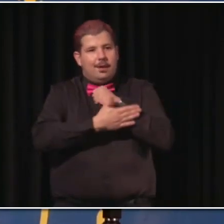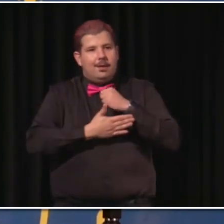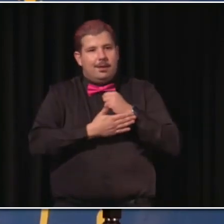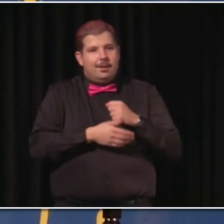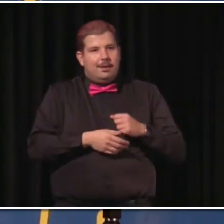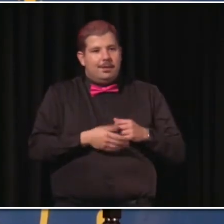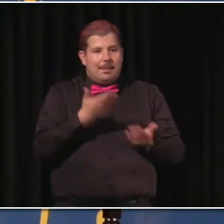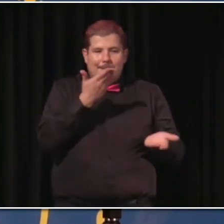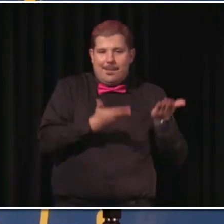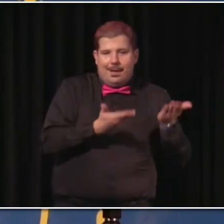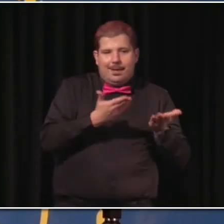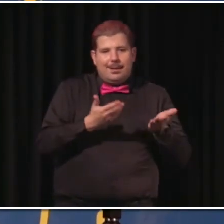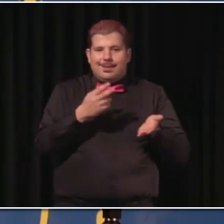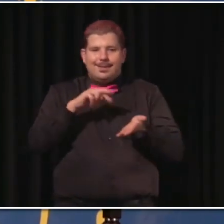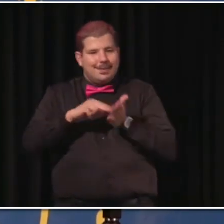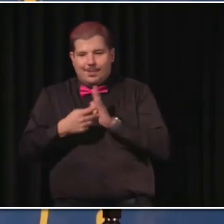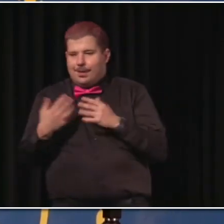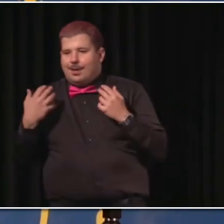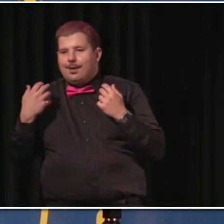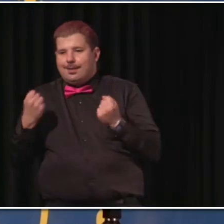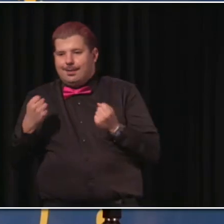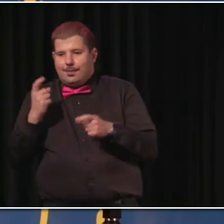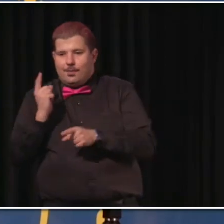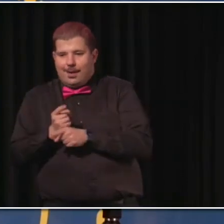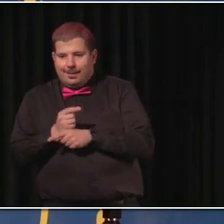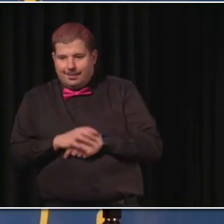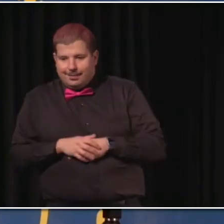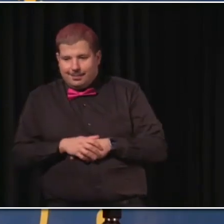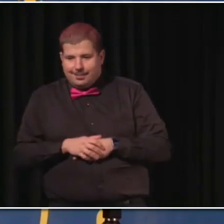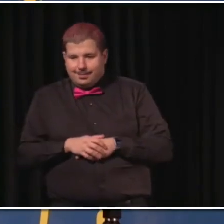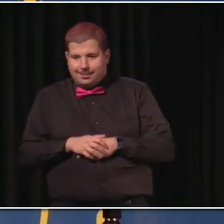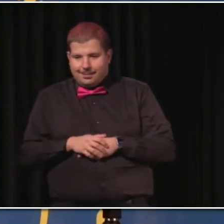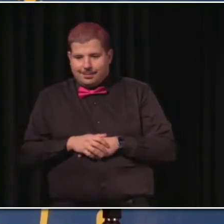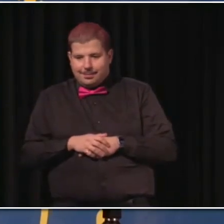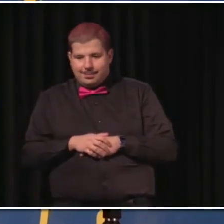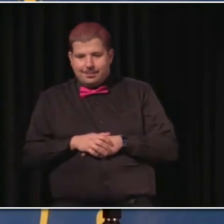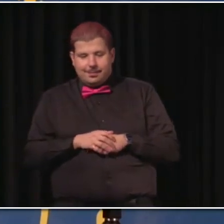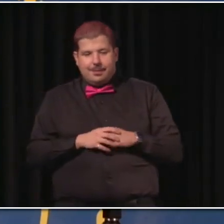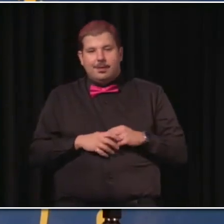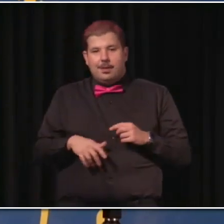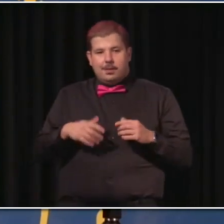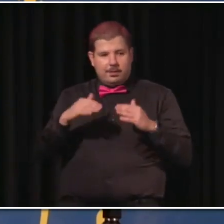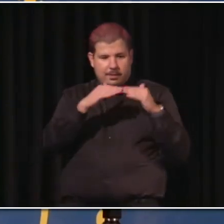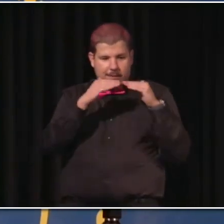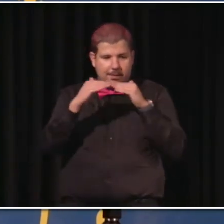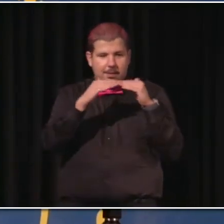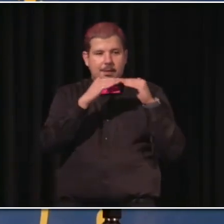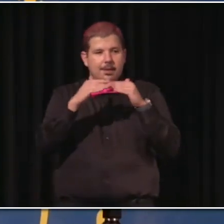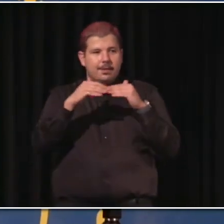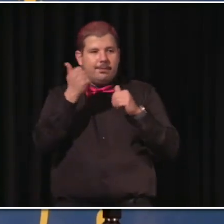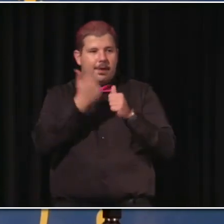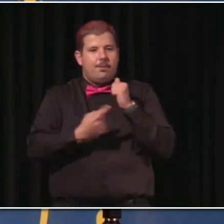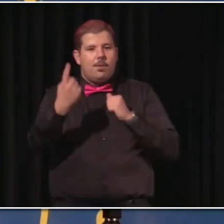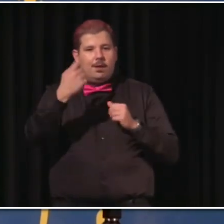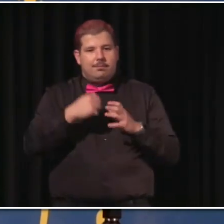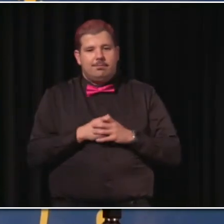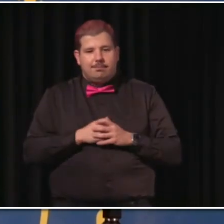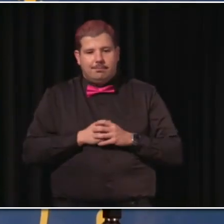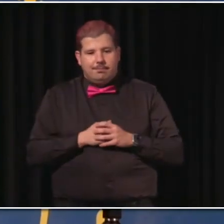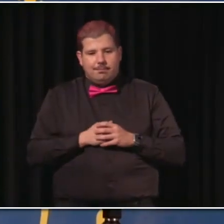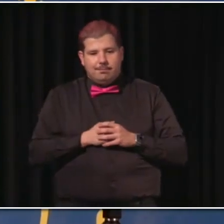equal right, and we will keep fighting to make sure the playing field is level for everyone.